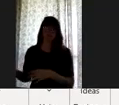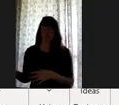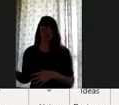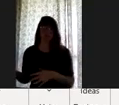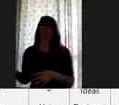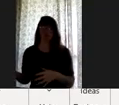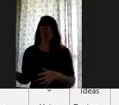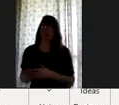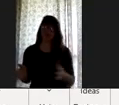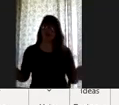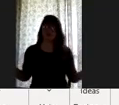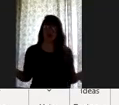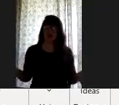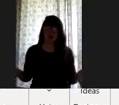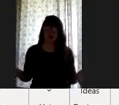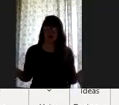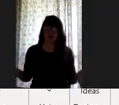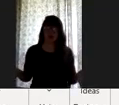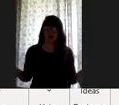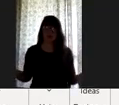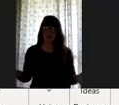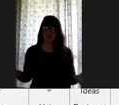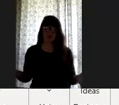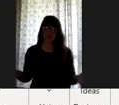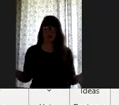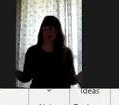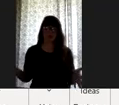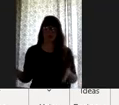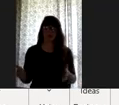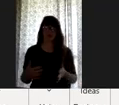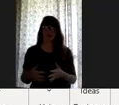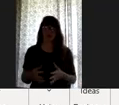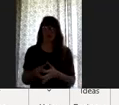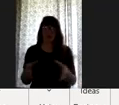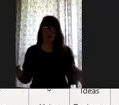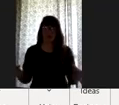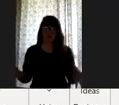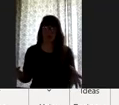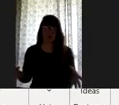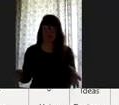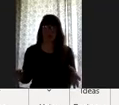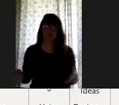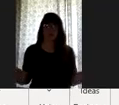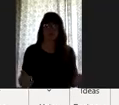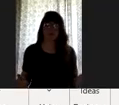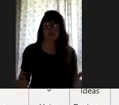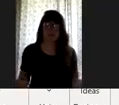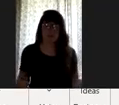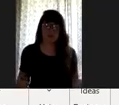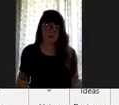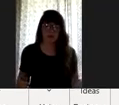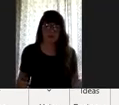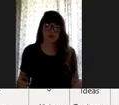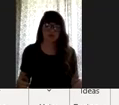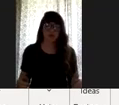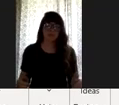and future. But that's not always the best thing to try to remember by. But as of right now, because I'm learning this too, sometimes that is